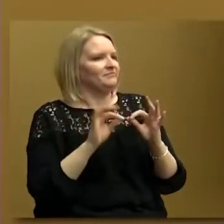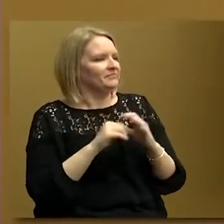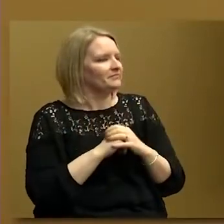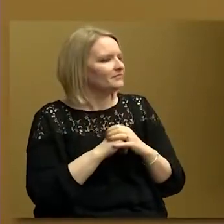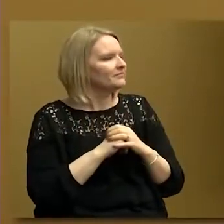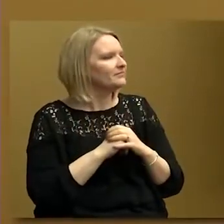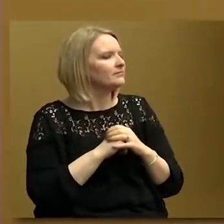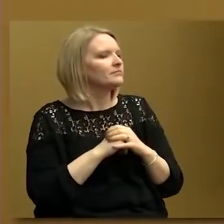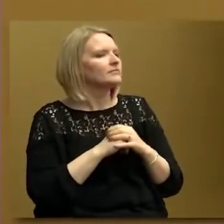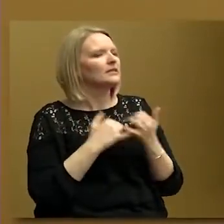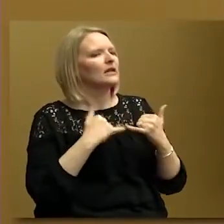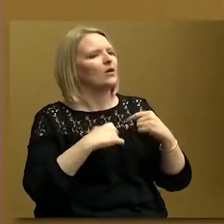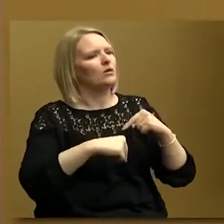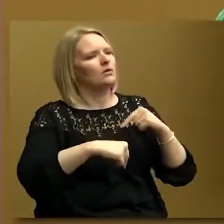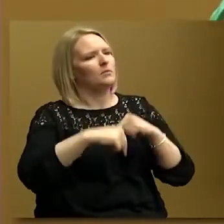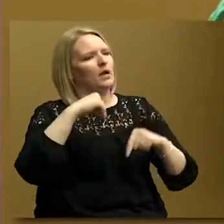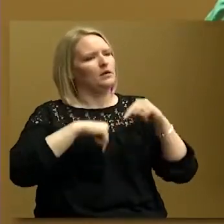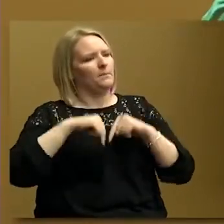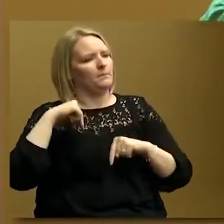Okay, so getting back